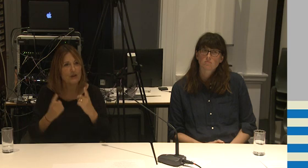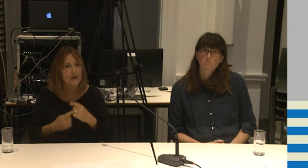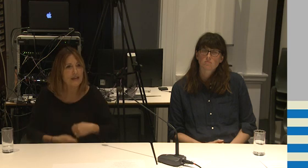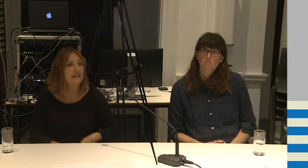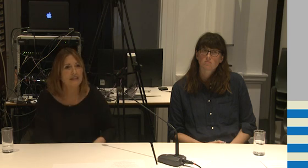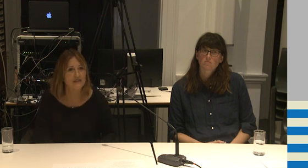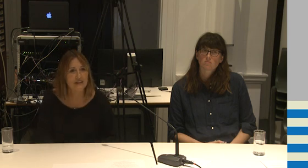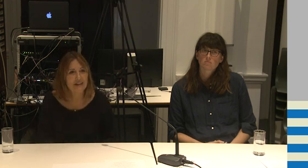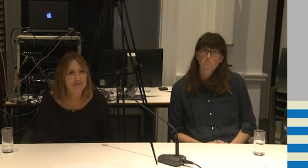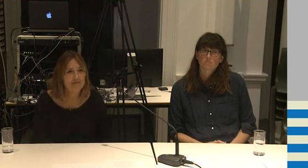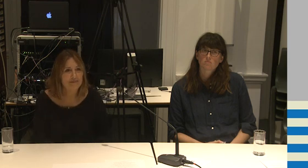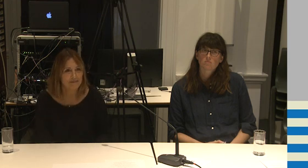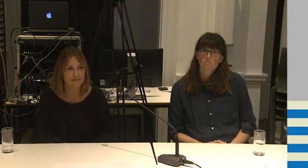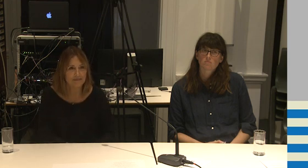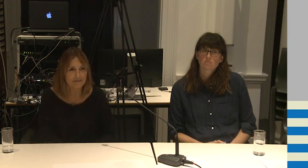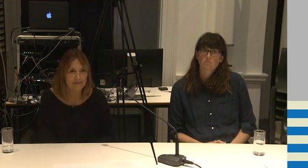you. Yeah, sorry.